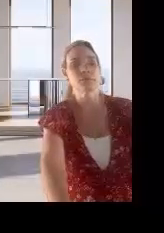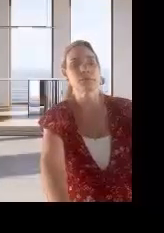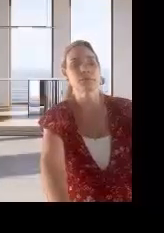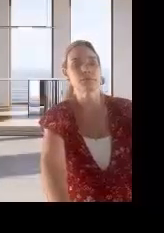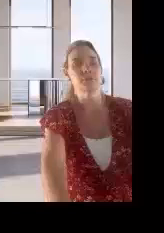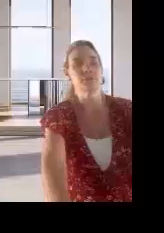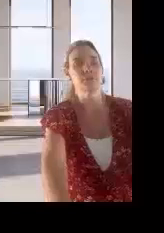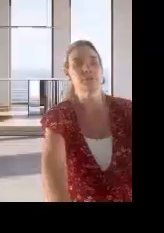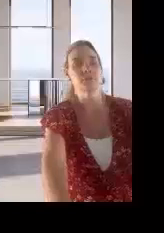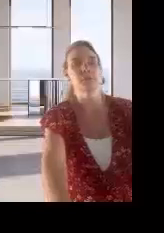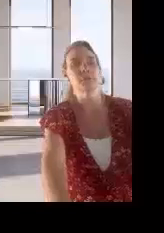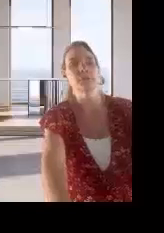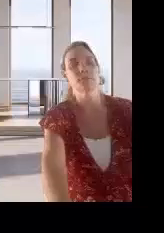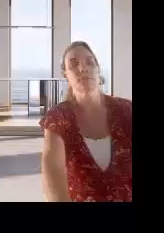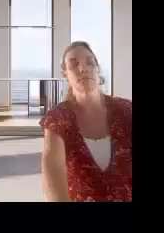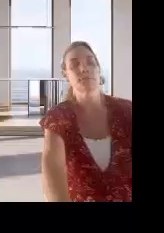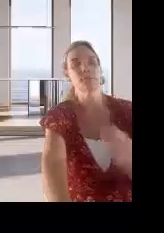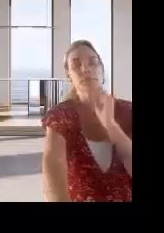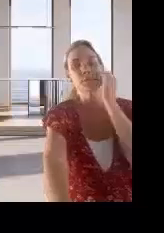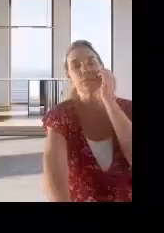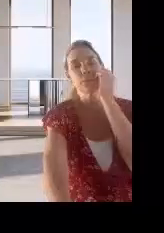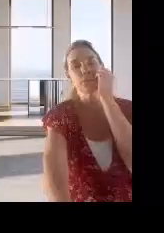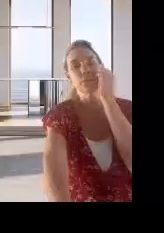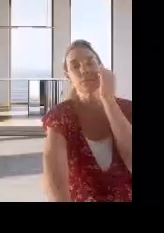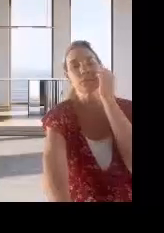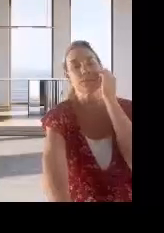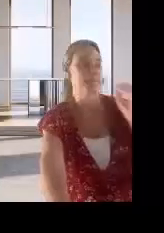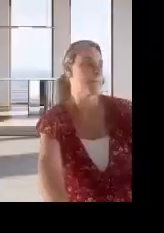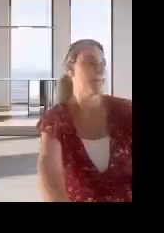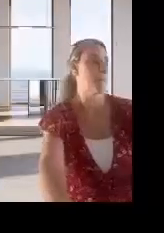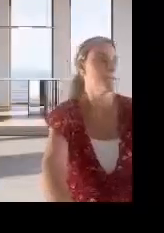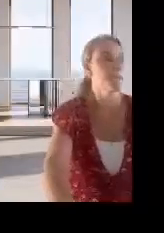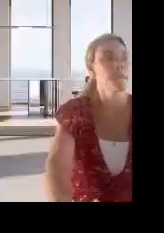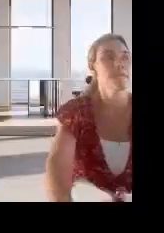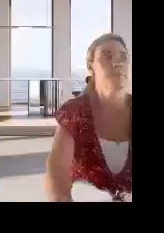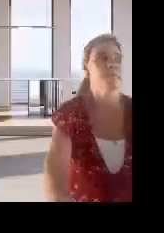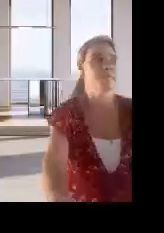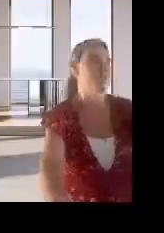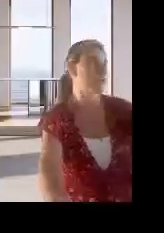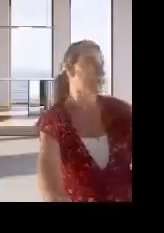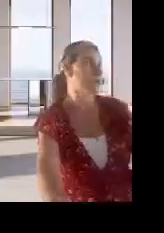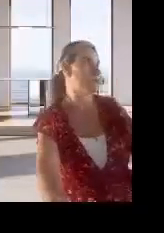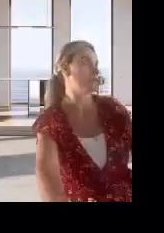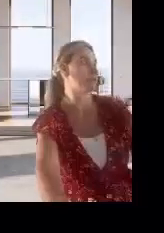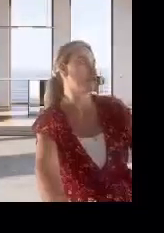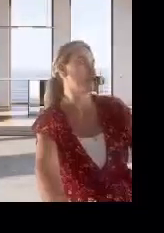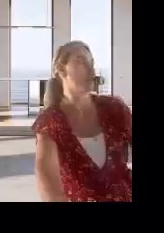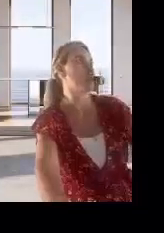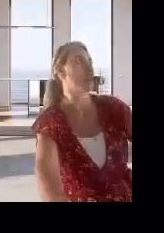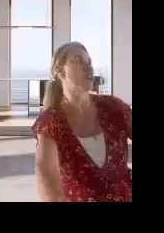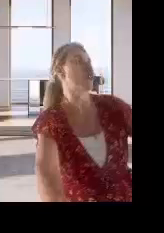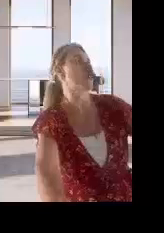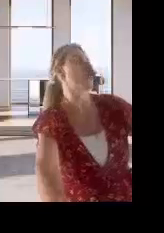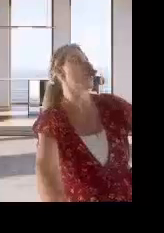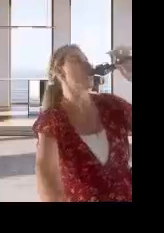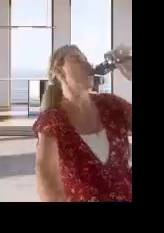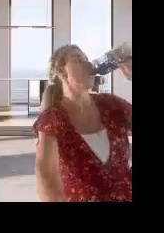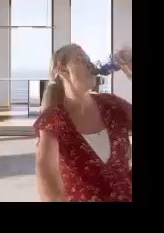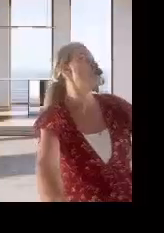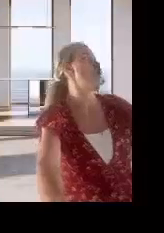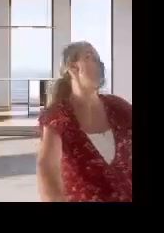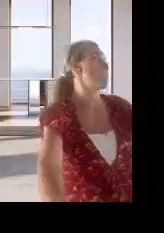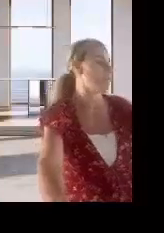I'll also just say, I think, Trustee Green, I'd very much like to work with you if the opportunity is there to write that motion,